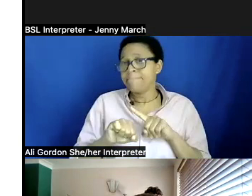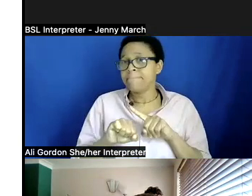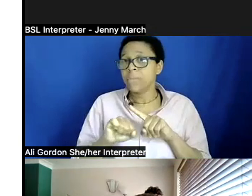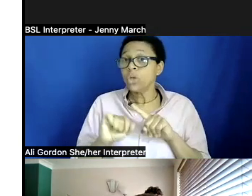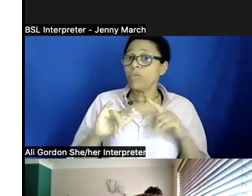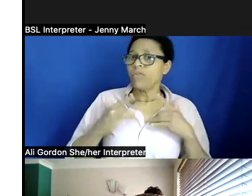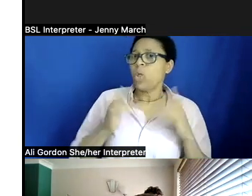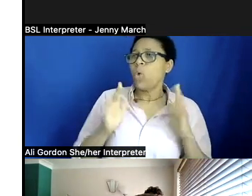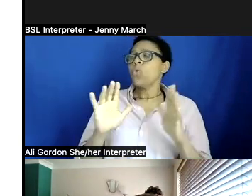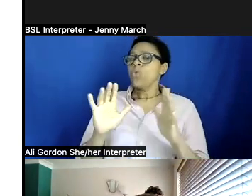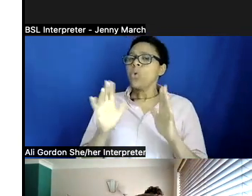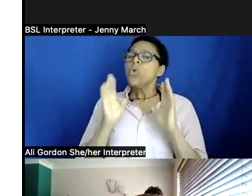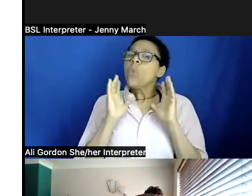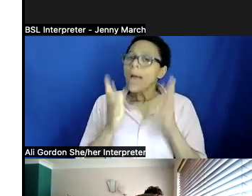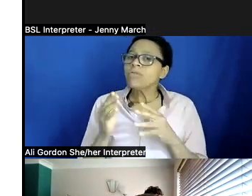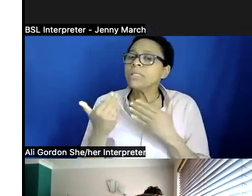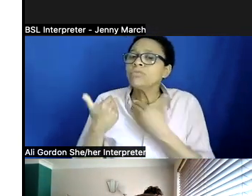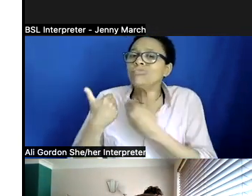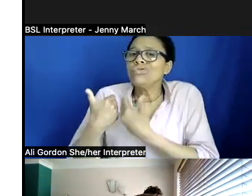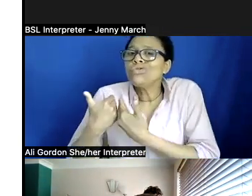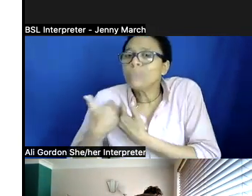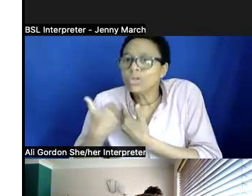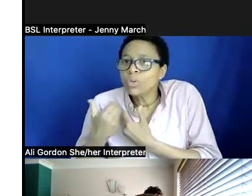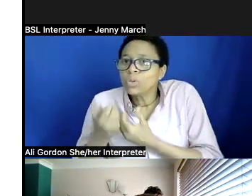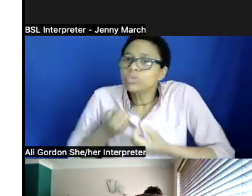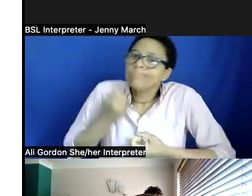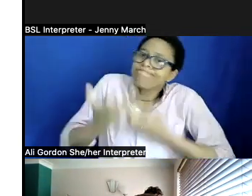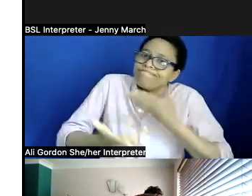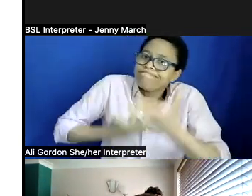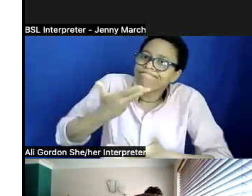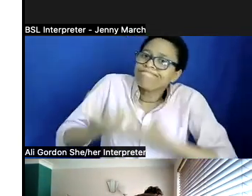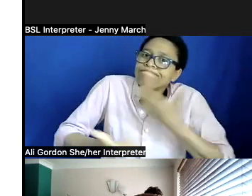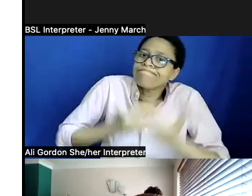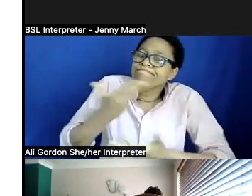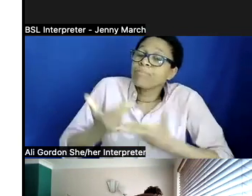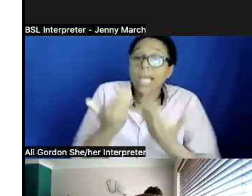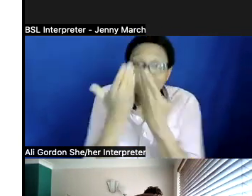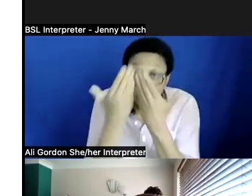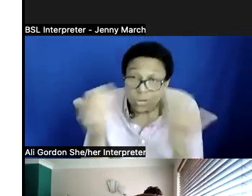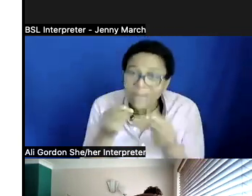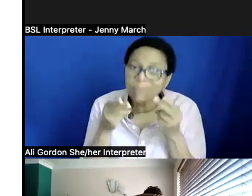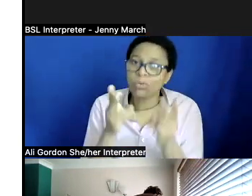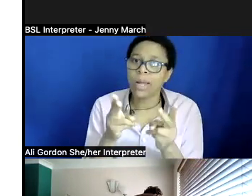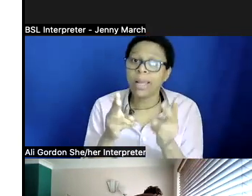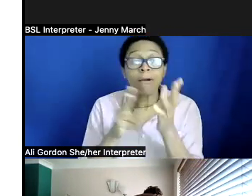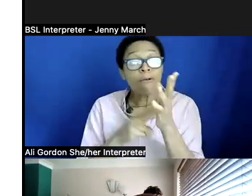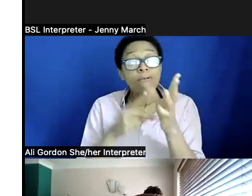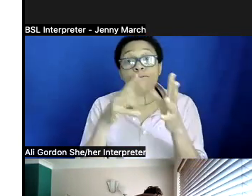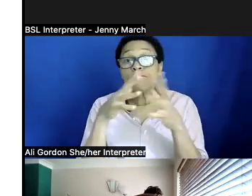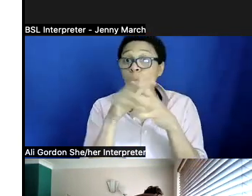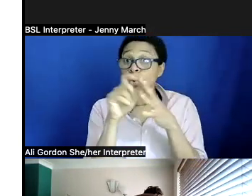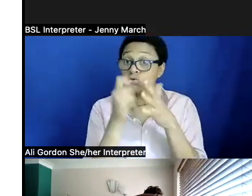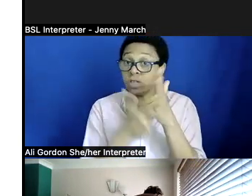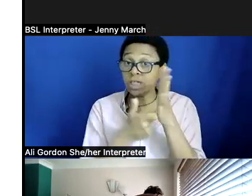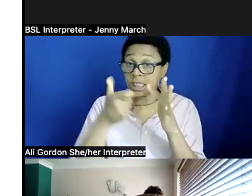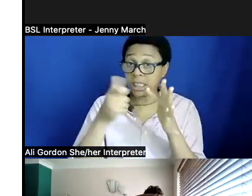you have a responsibility to tell these people's stories again in a respectful way, and Vaudrey wrote a dissertation on